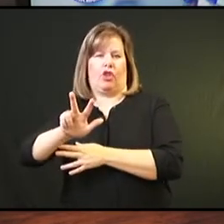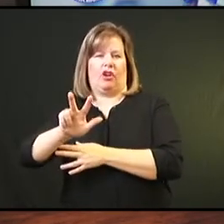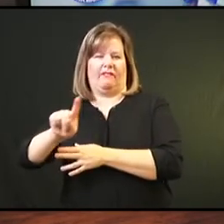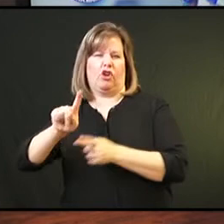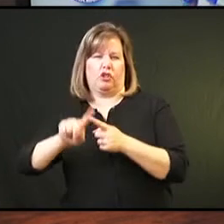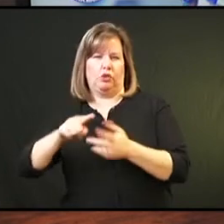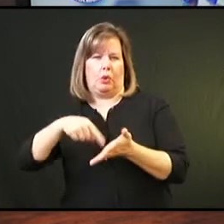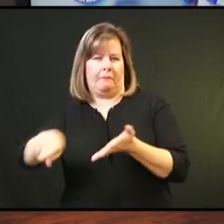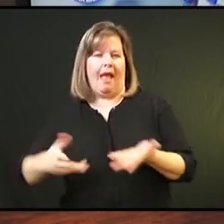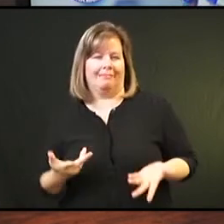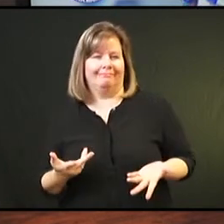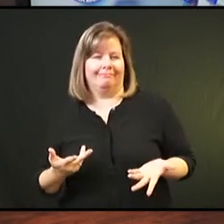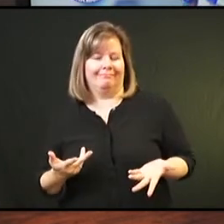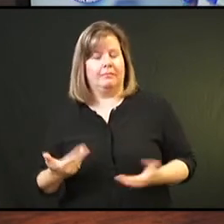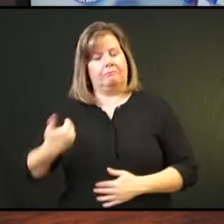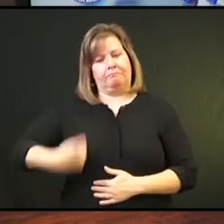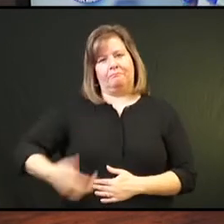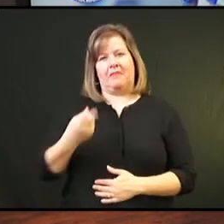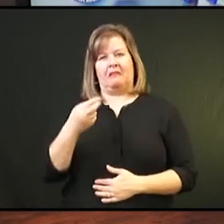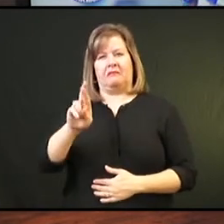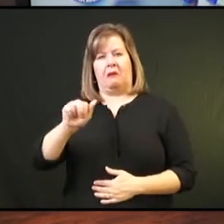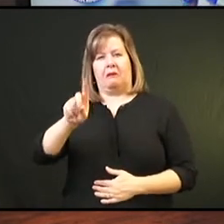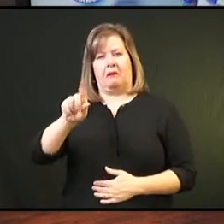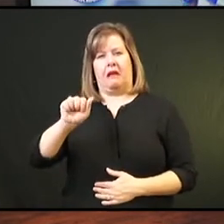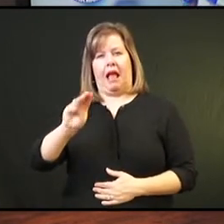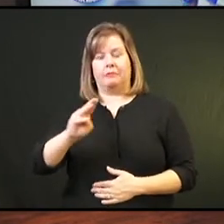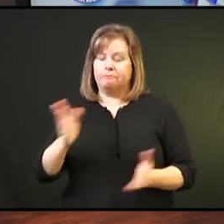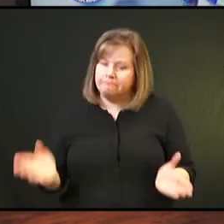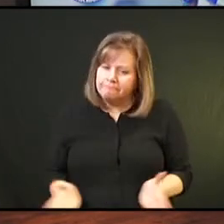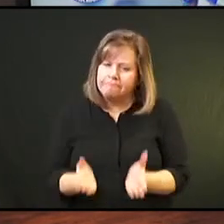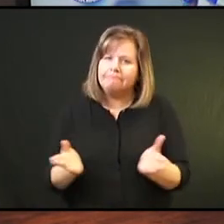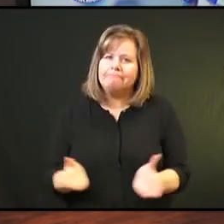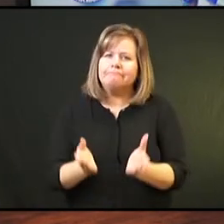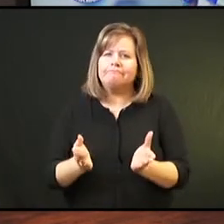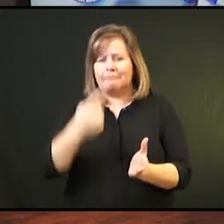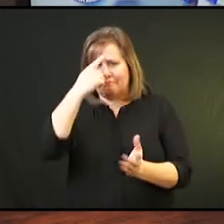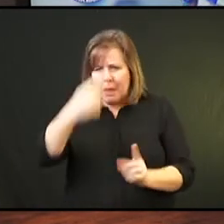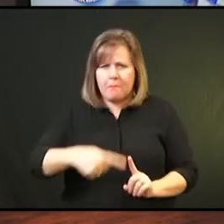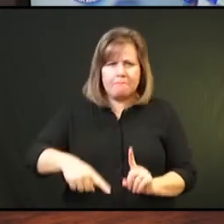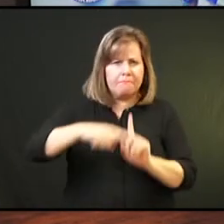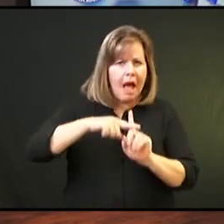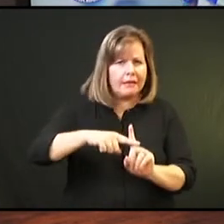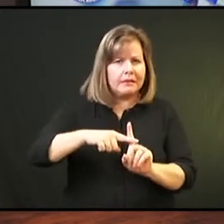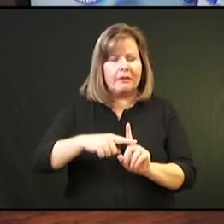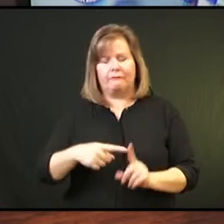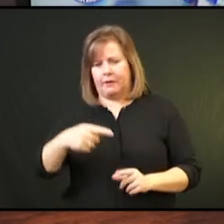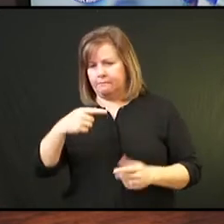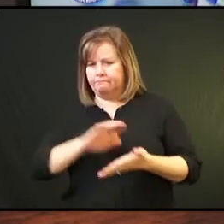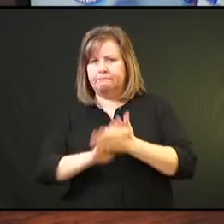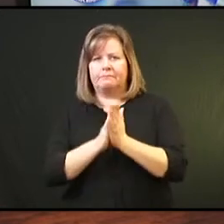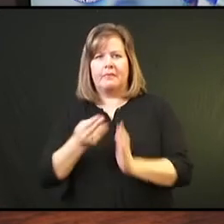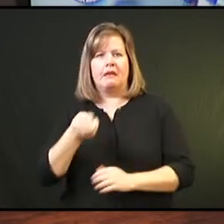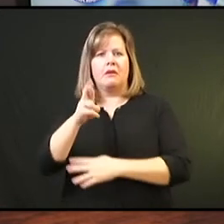Dr. Adam London with the Kent County Health Department, encouraging you, stay positive and stay heroic. Thank you.